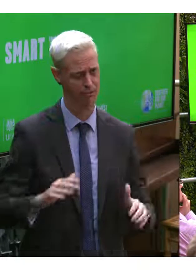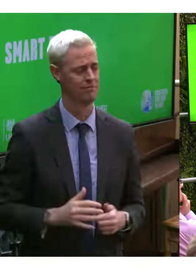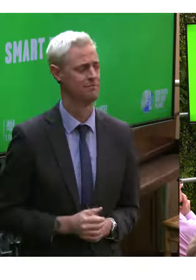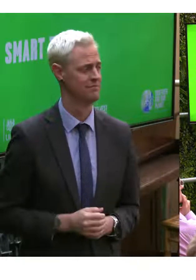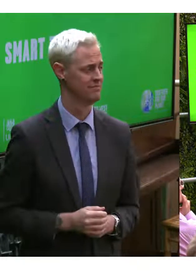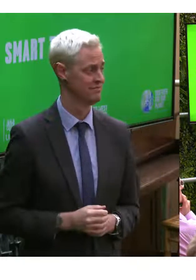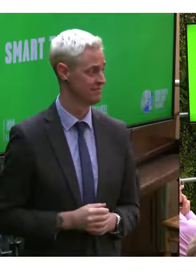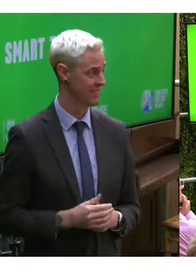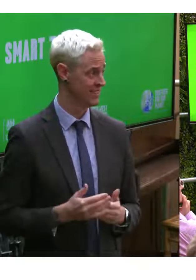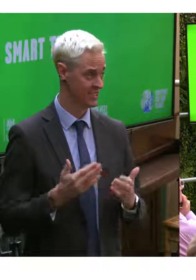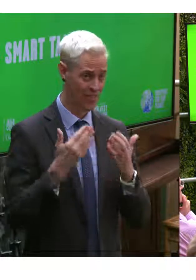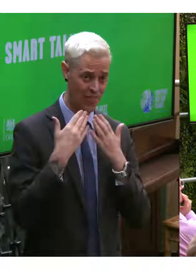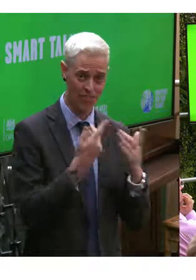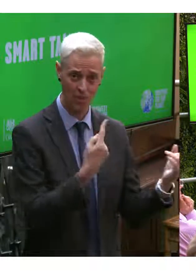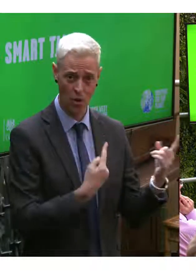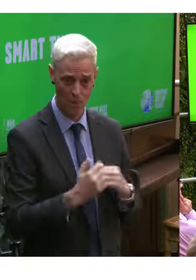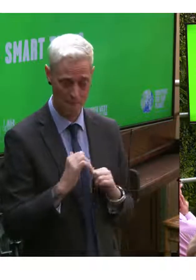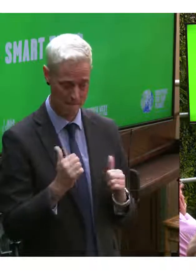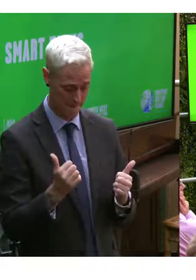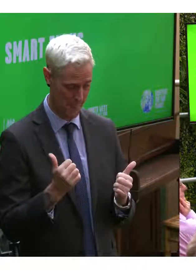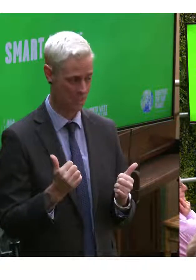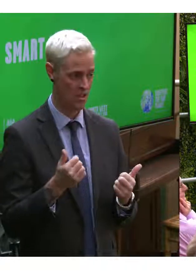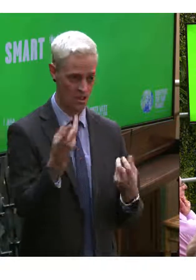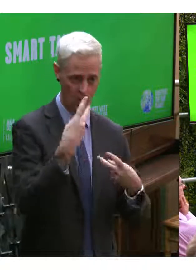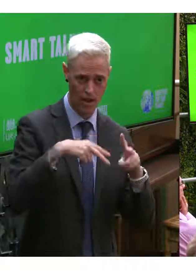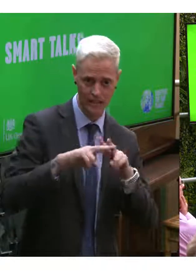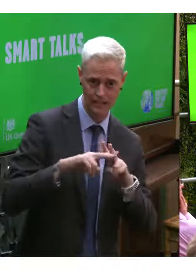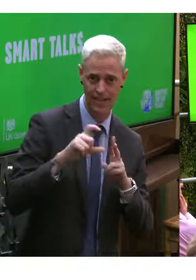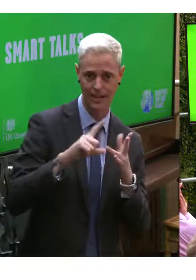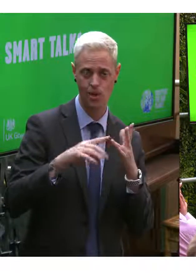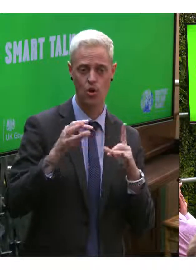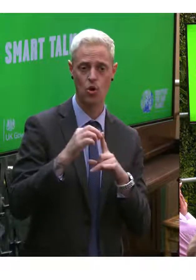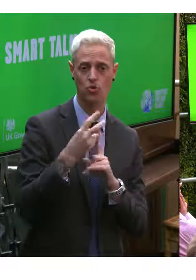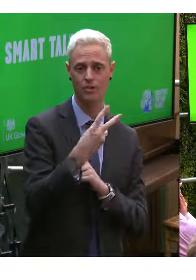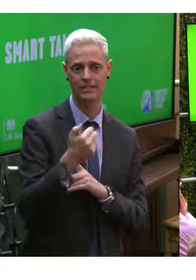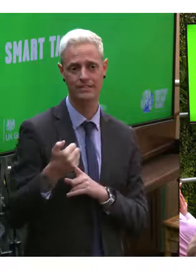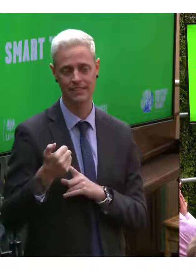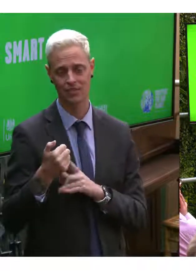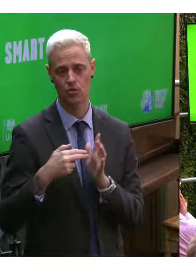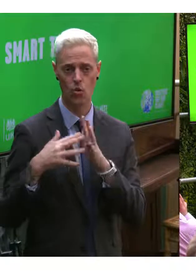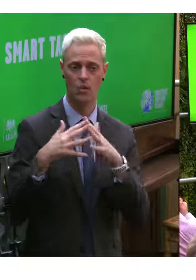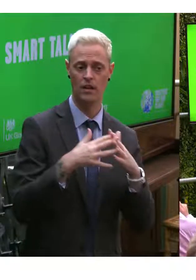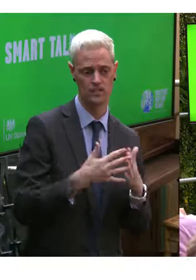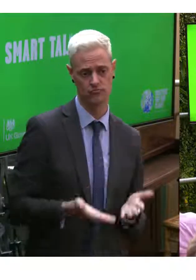so thanks to all of you for coming. Our hashtag COP26 Northwest is there